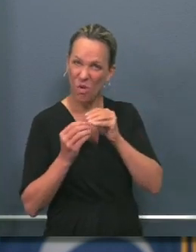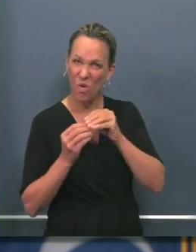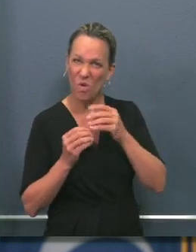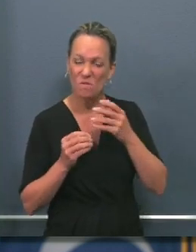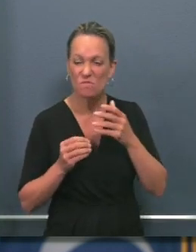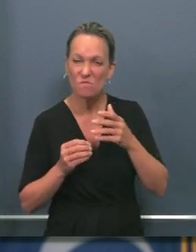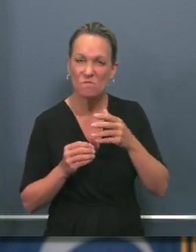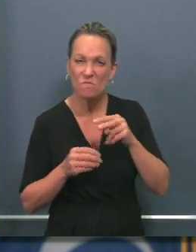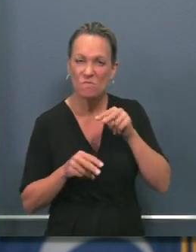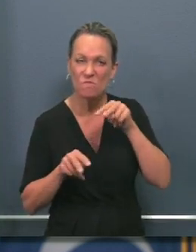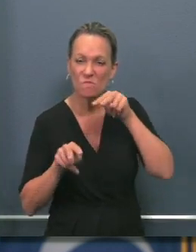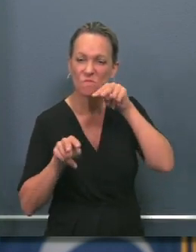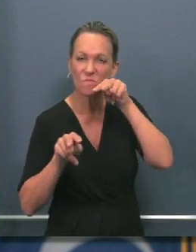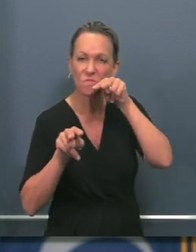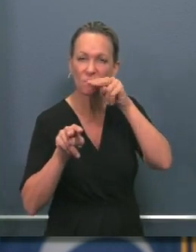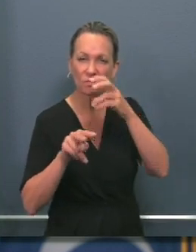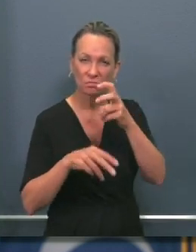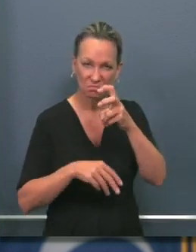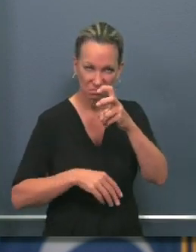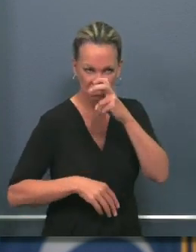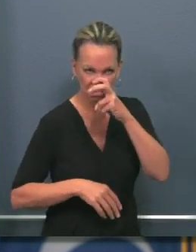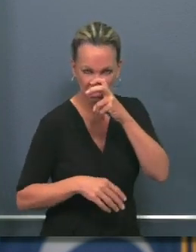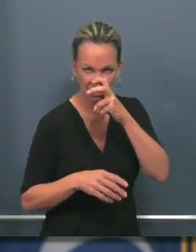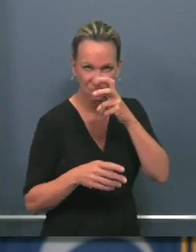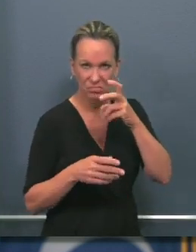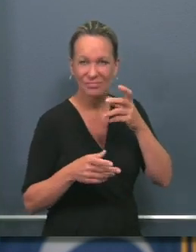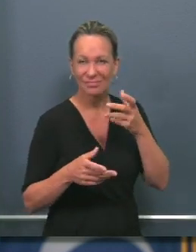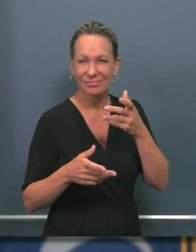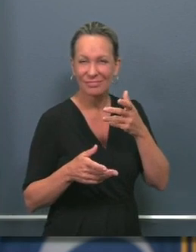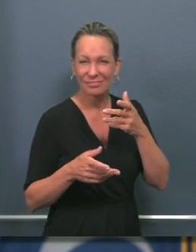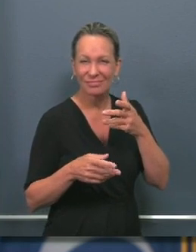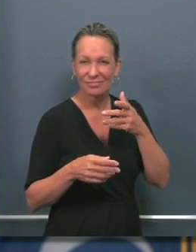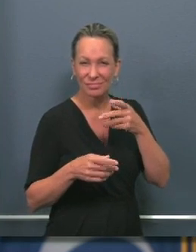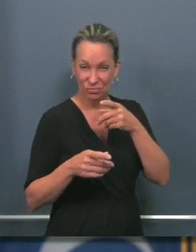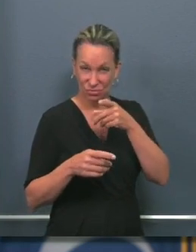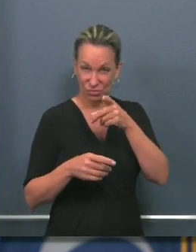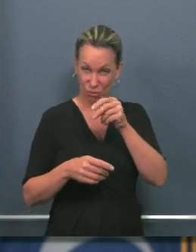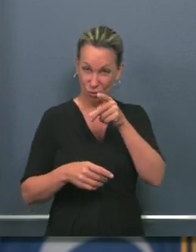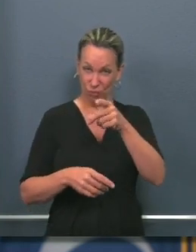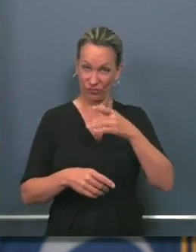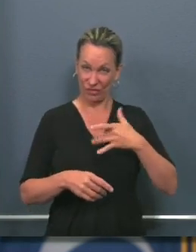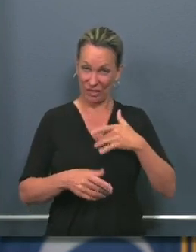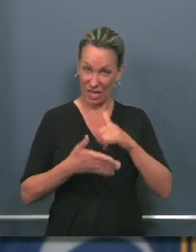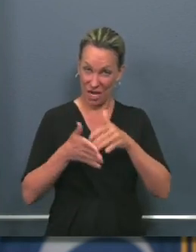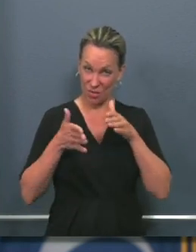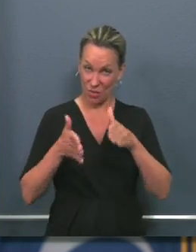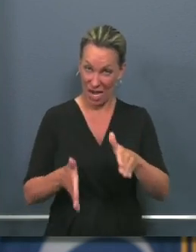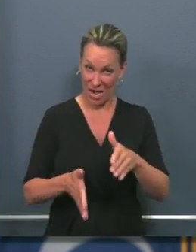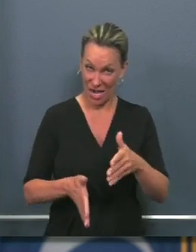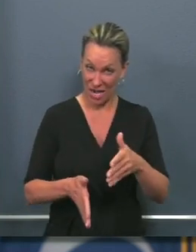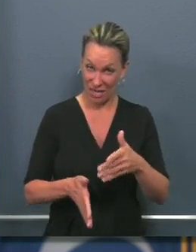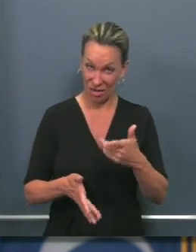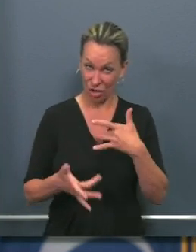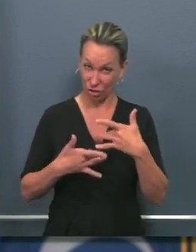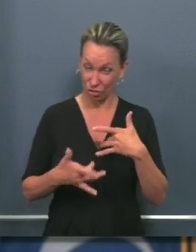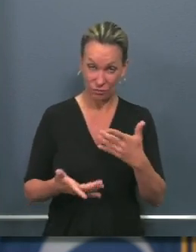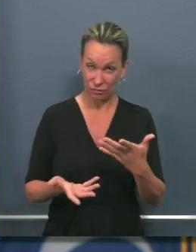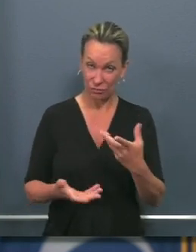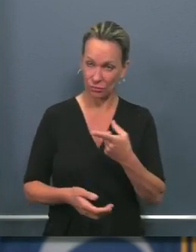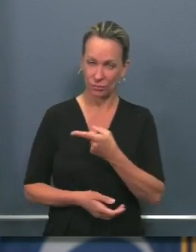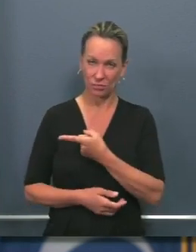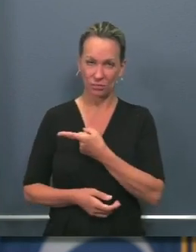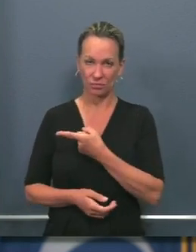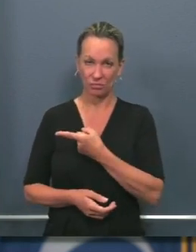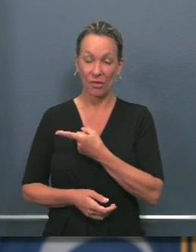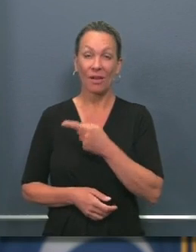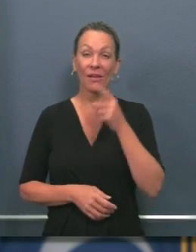sleep over that. Maybe it's the fact that this is California. We're involved in over 70 lawsuits with the administration. Predates my